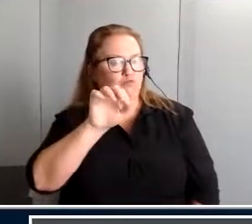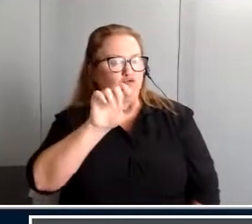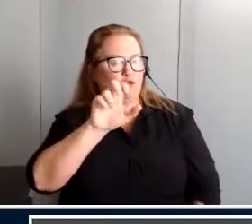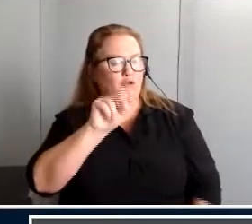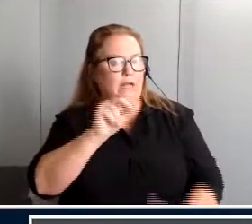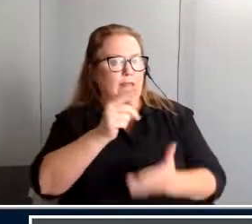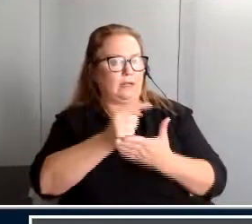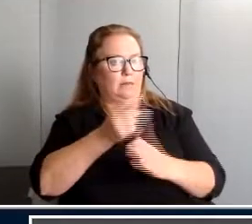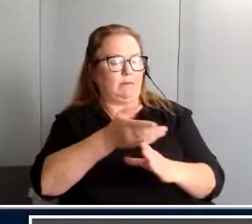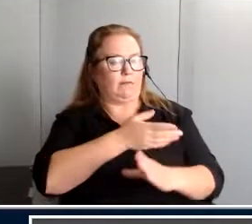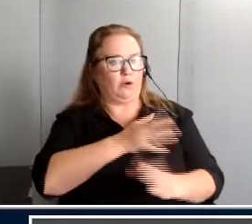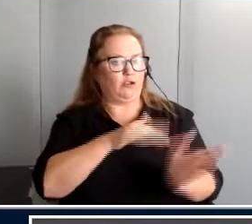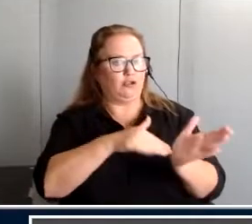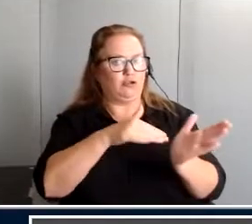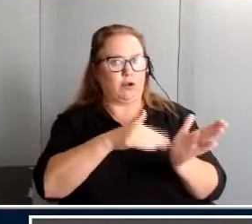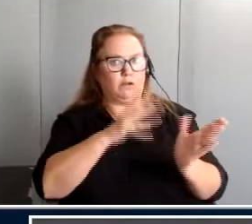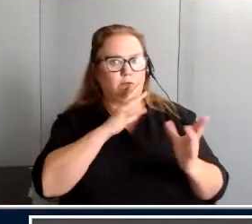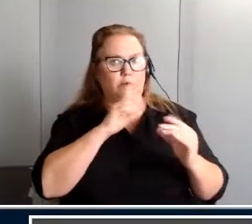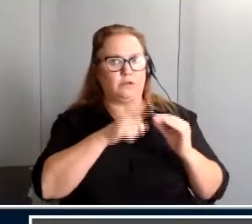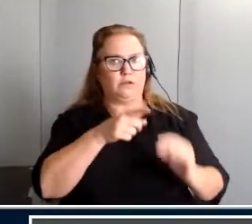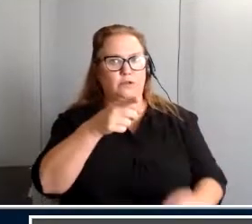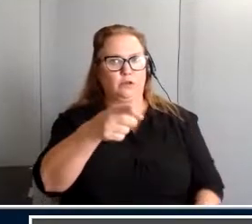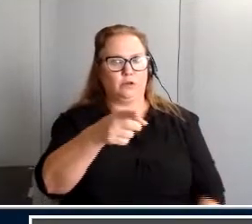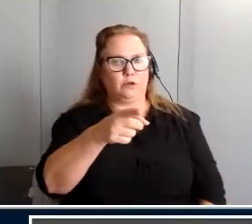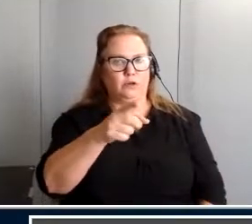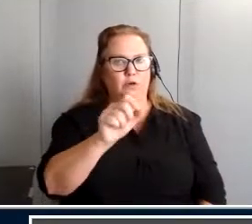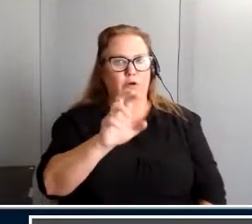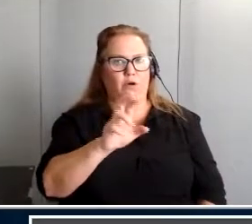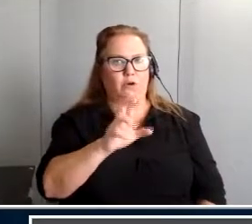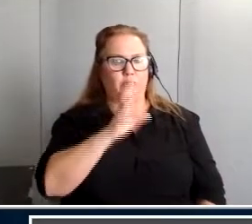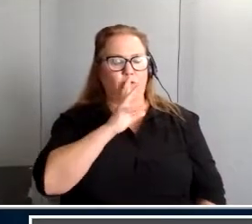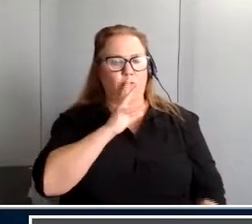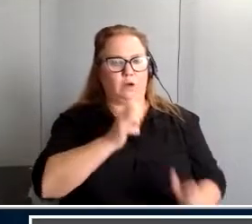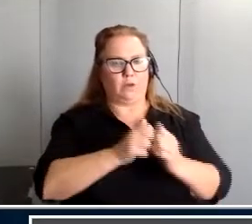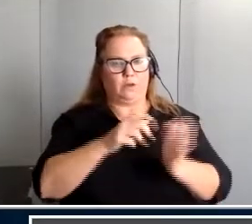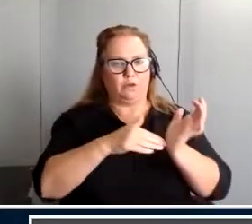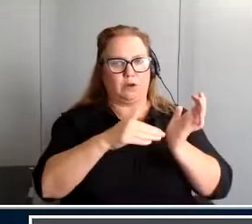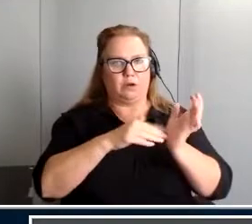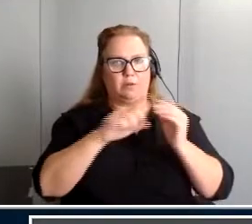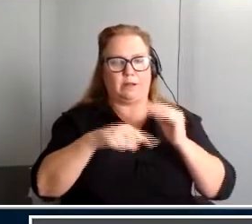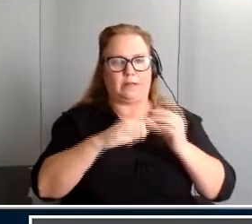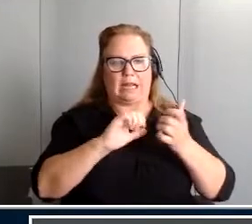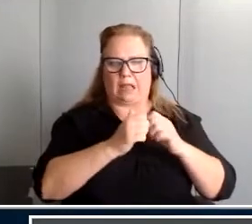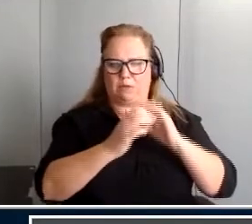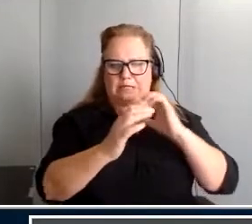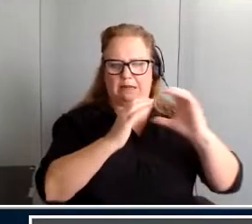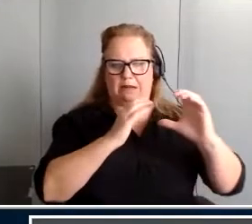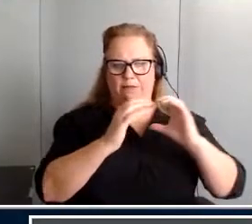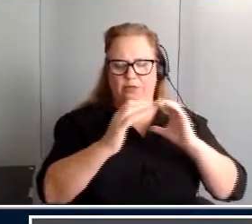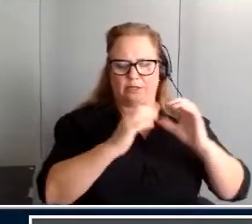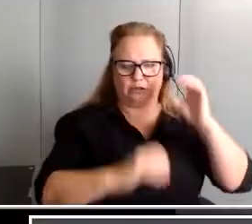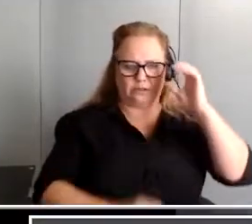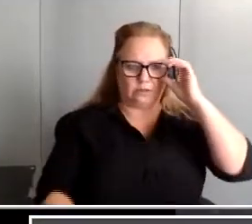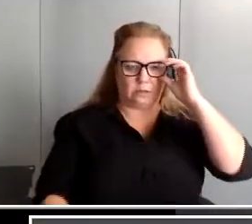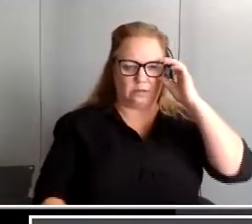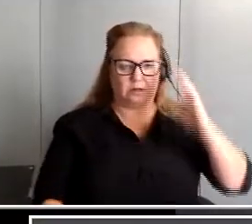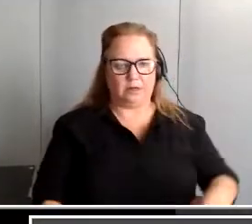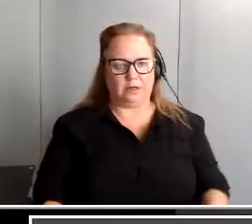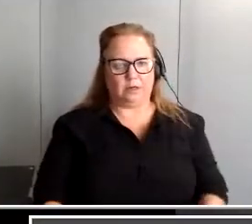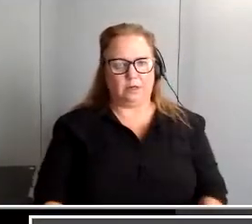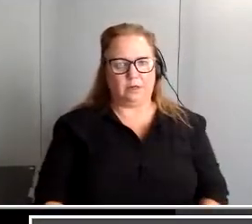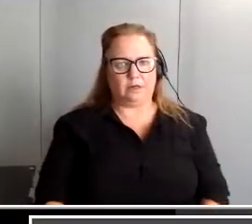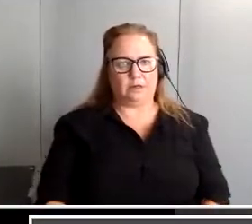bring it up to you, or did you bring it up to them? How was that conversation? Yeah, no, actually,